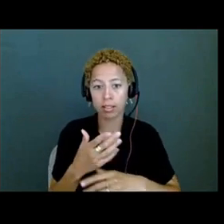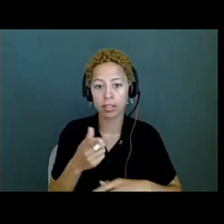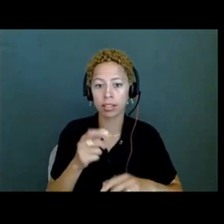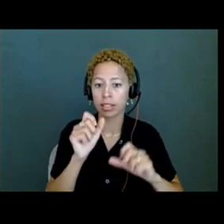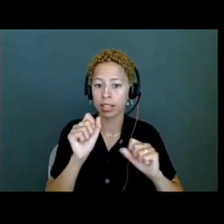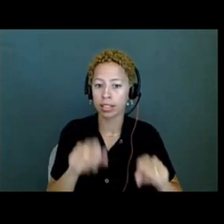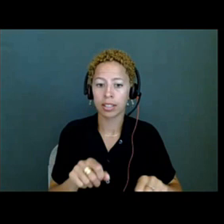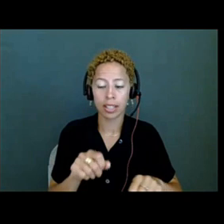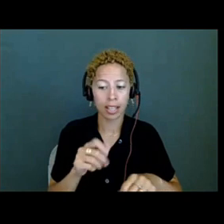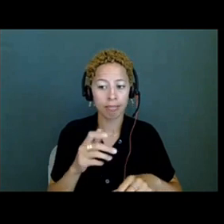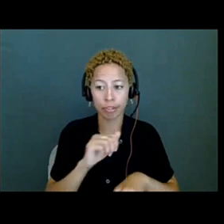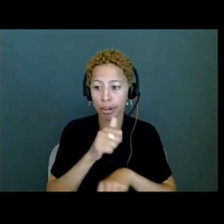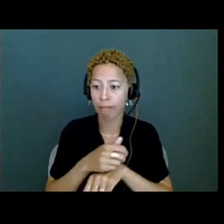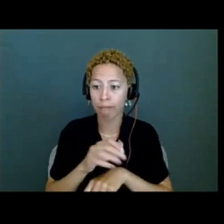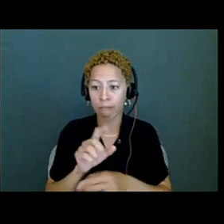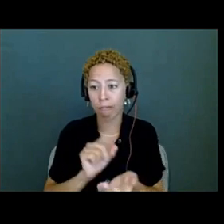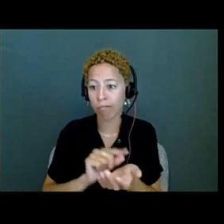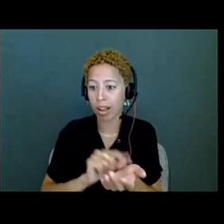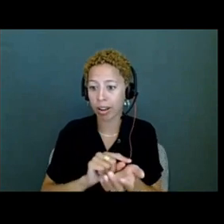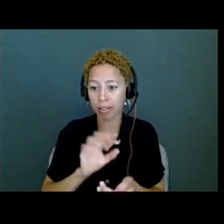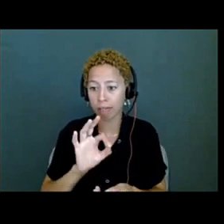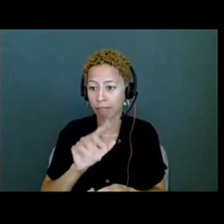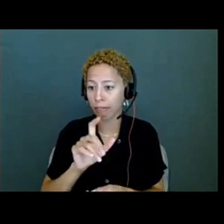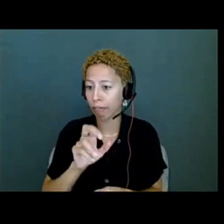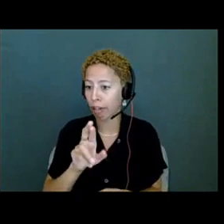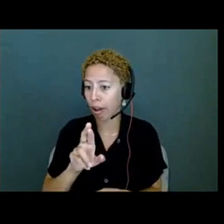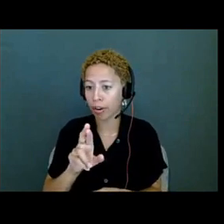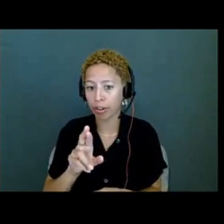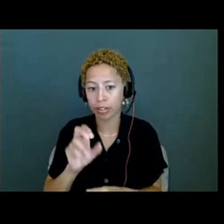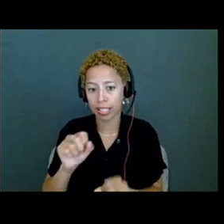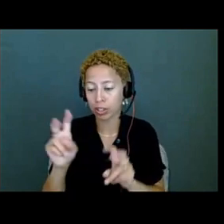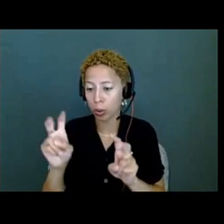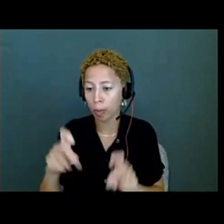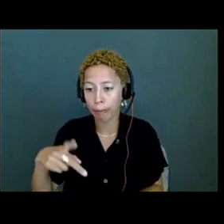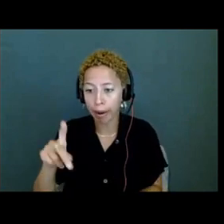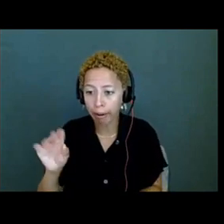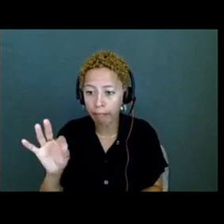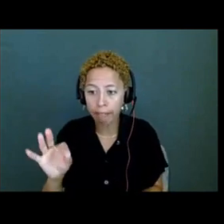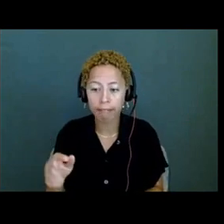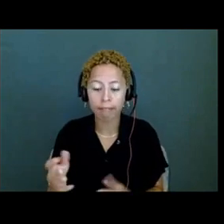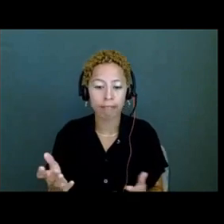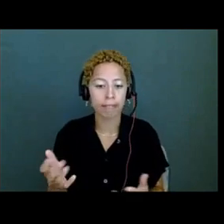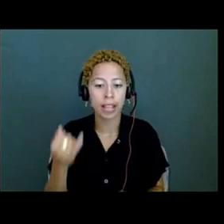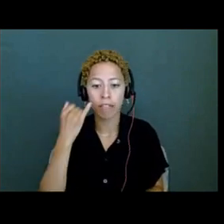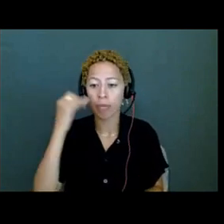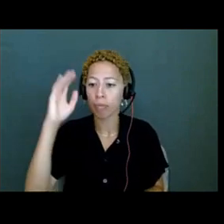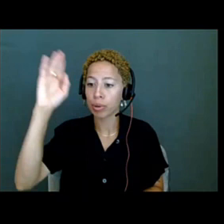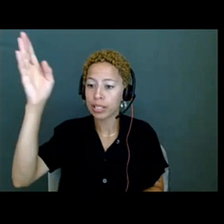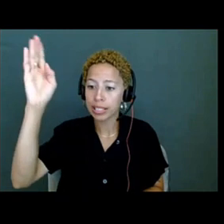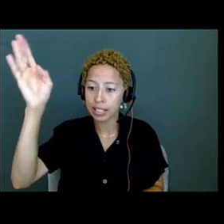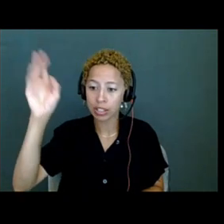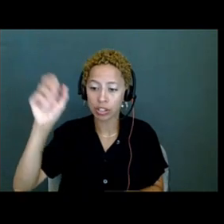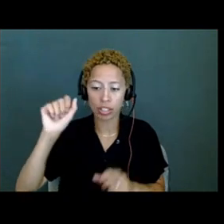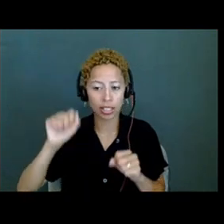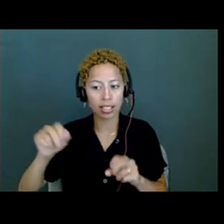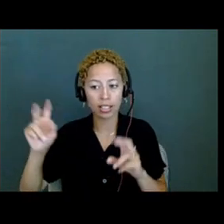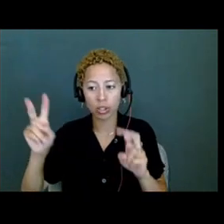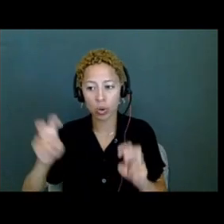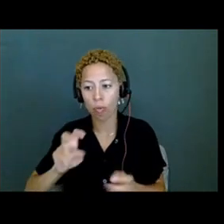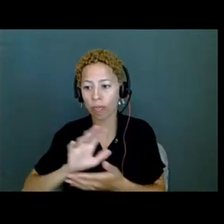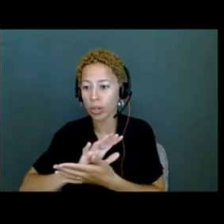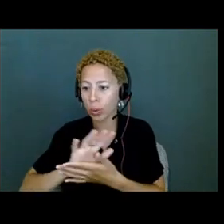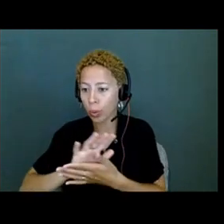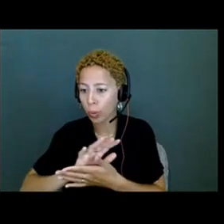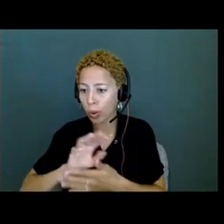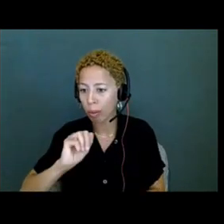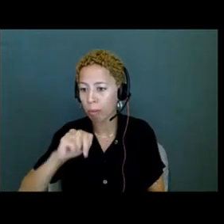build a flyer in here and I can download a PDF. If I made a presentation, I can download an